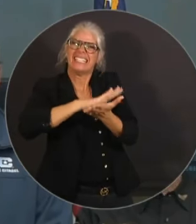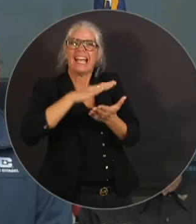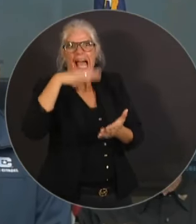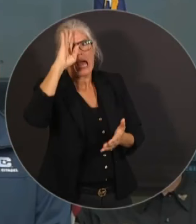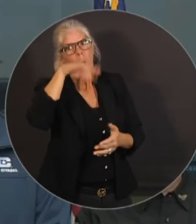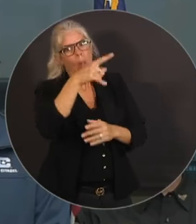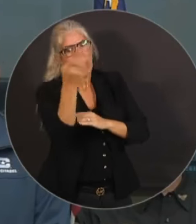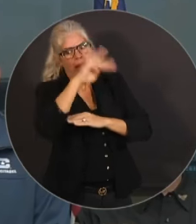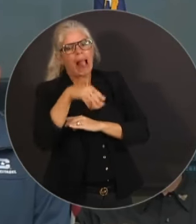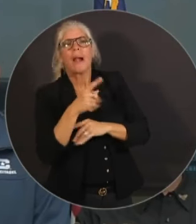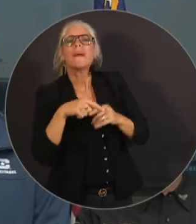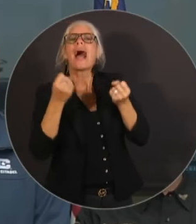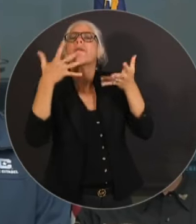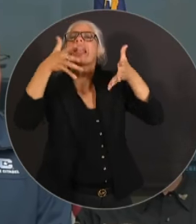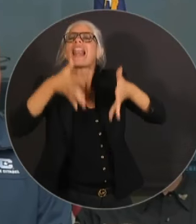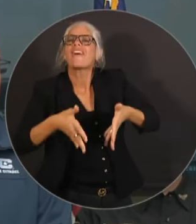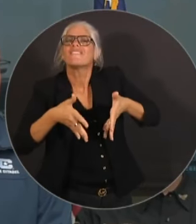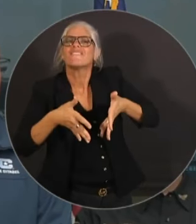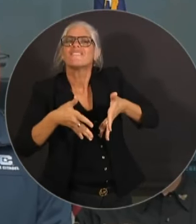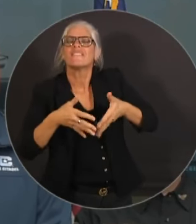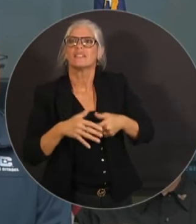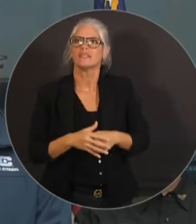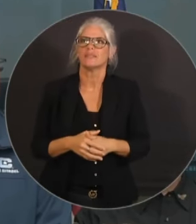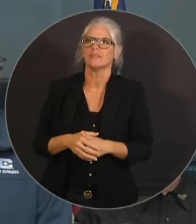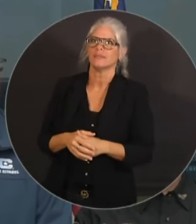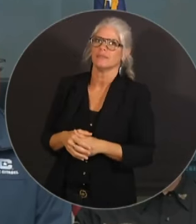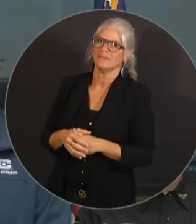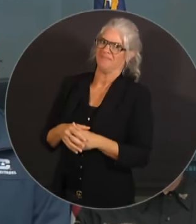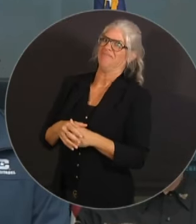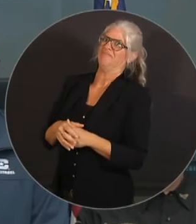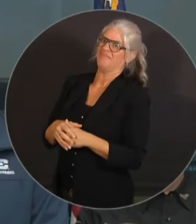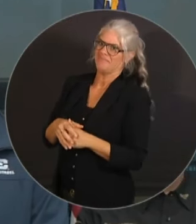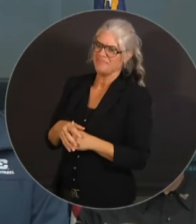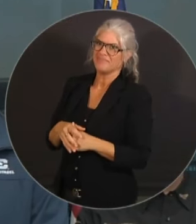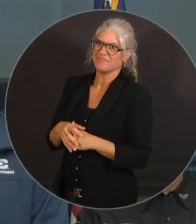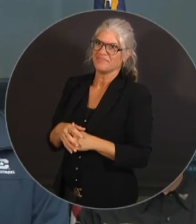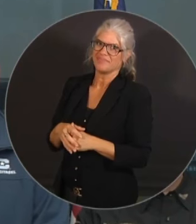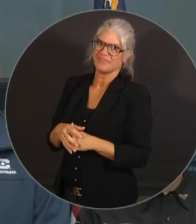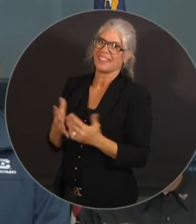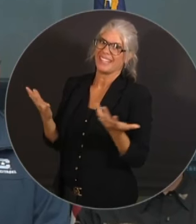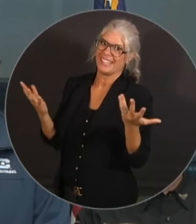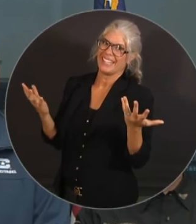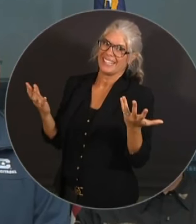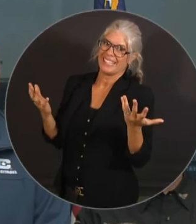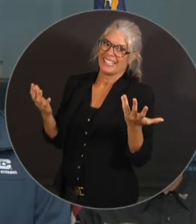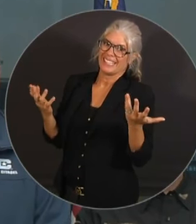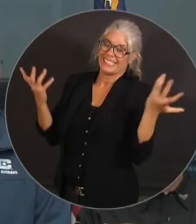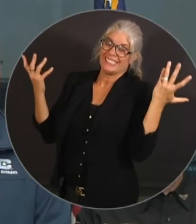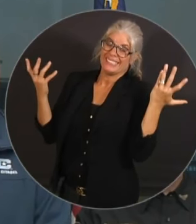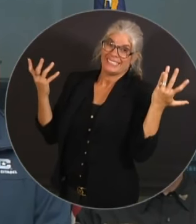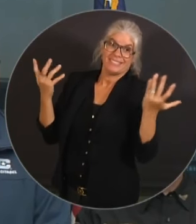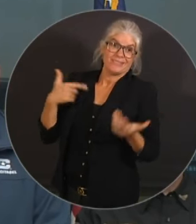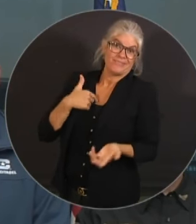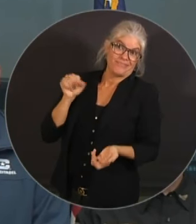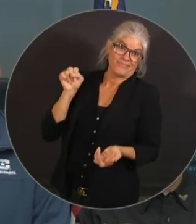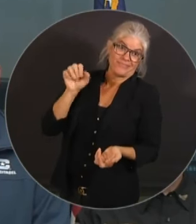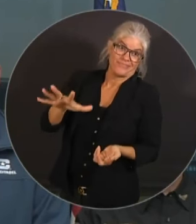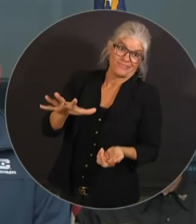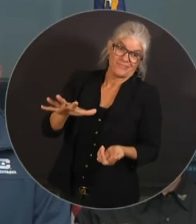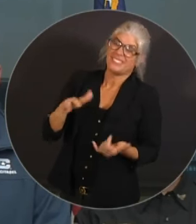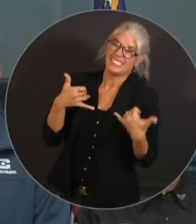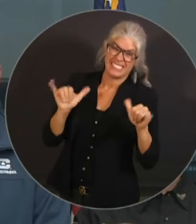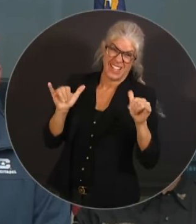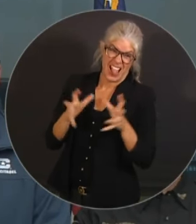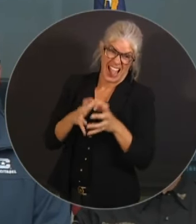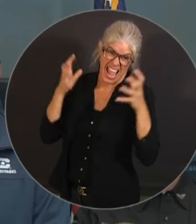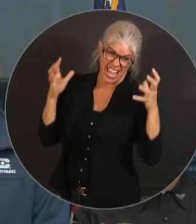to kind of estimate. But it's just a lot. We don't have an exact number. So yeah, I mean, what I would say is there was a lot of debris. I'd say we've